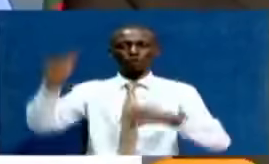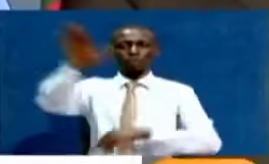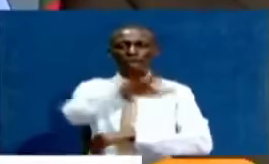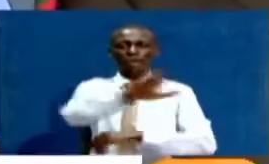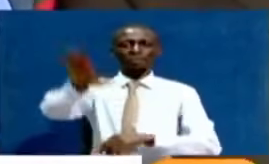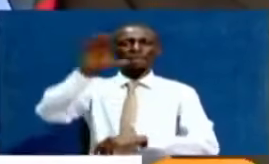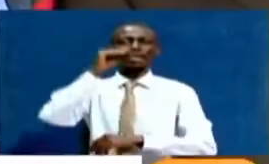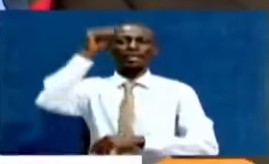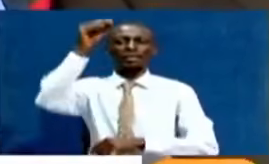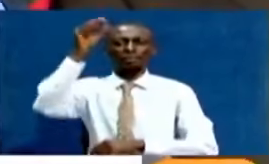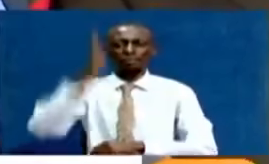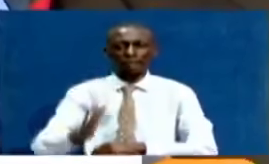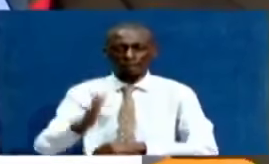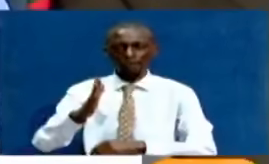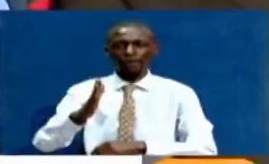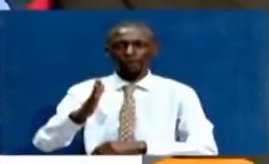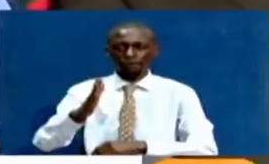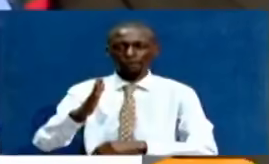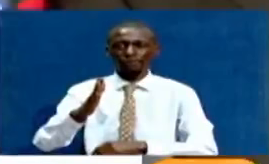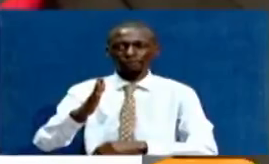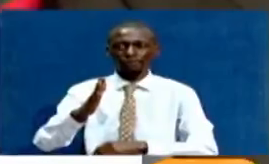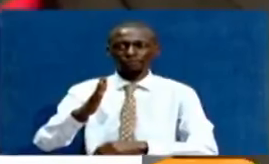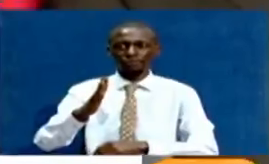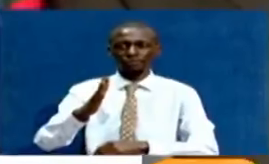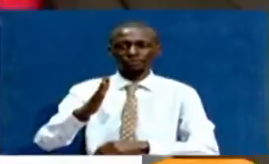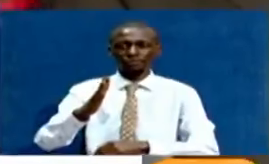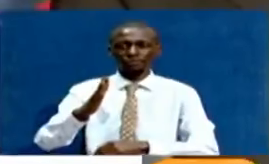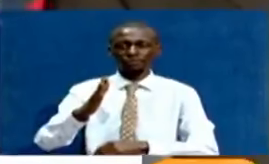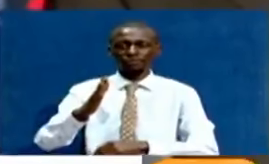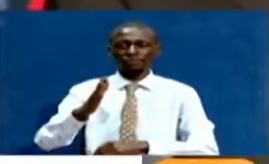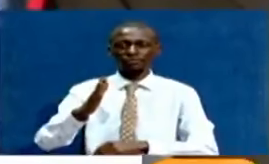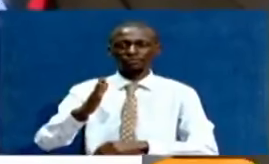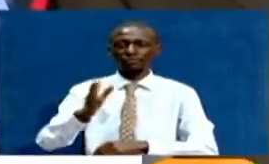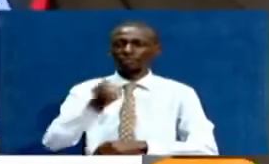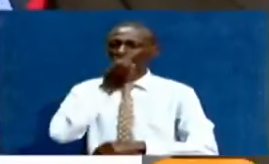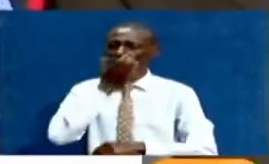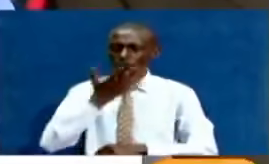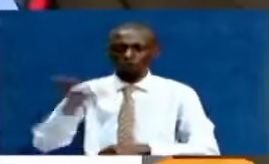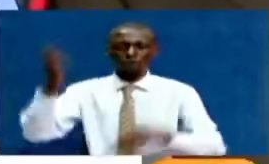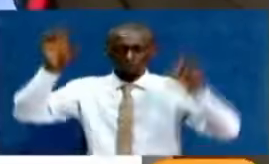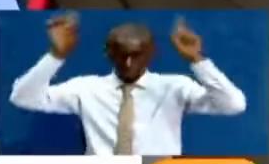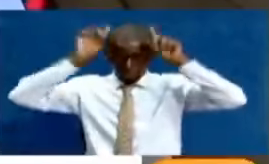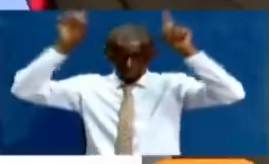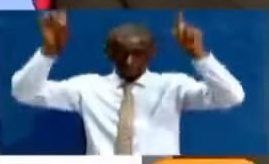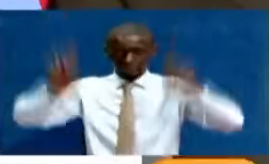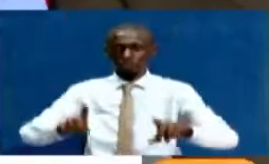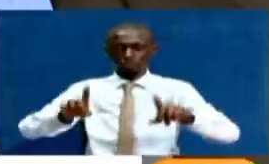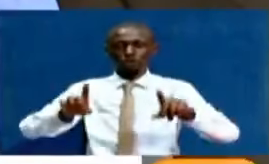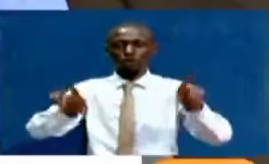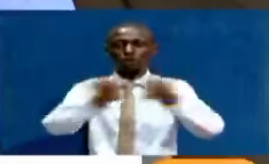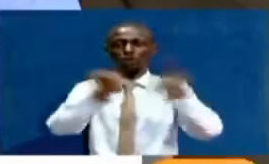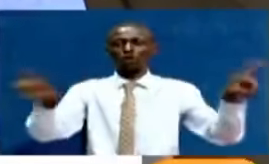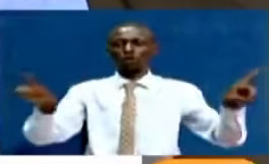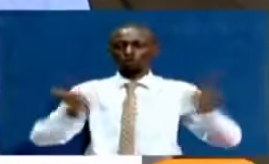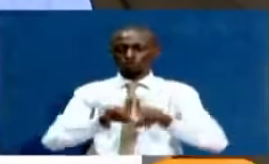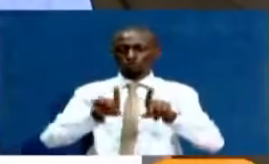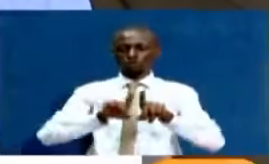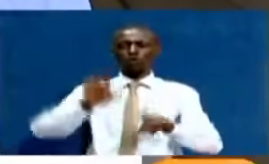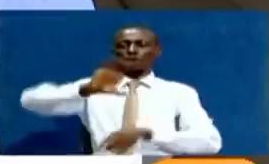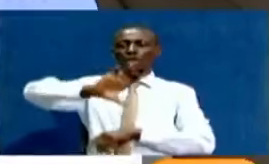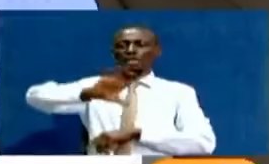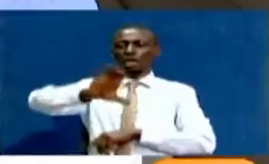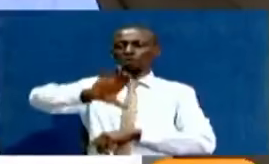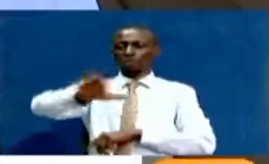Parliament will move to effect this decision, as will the speakers